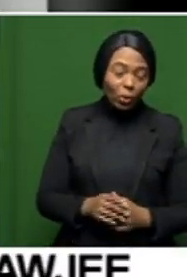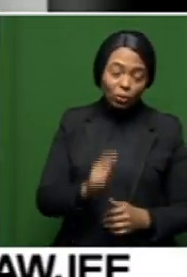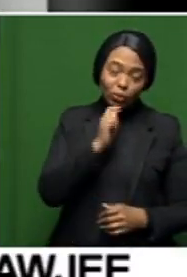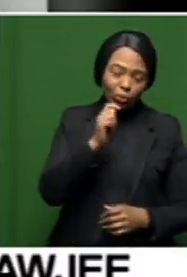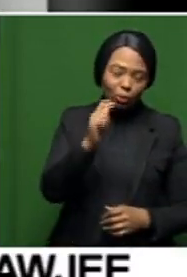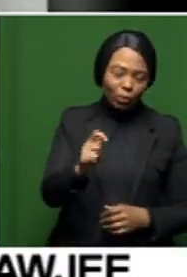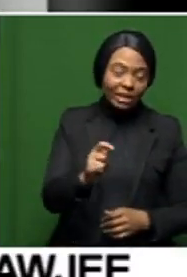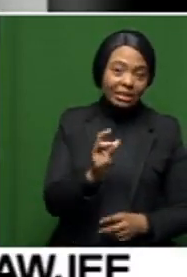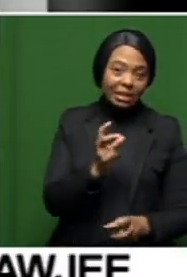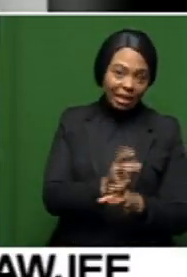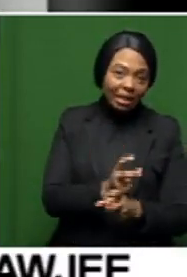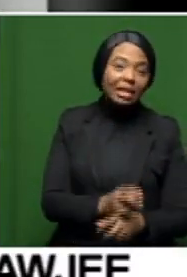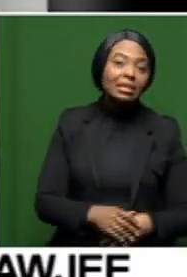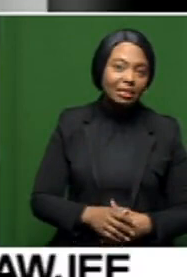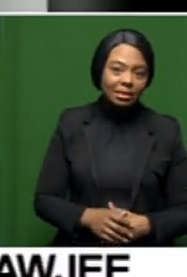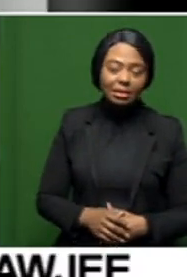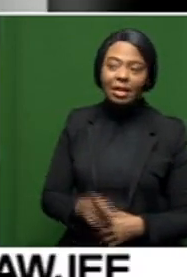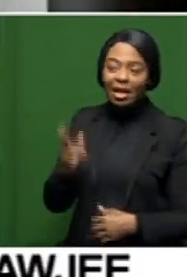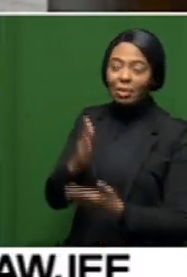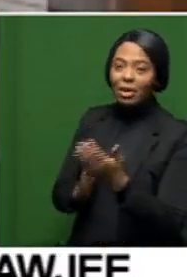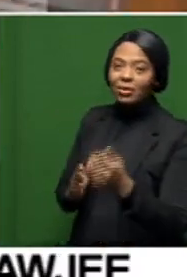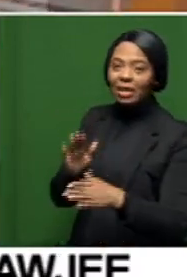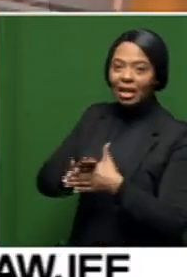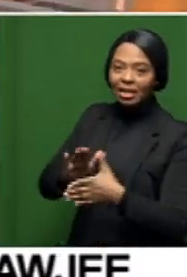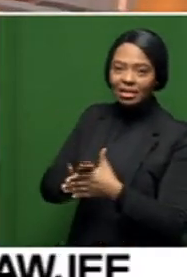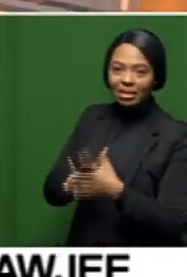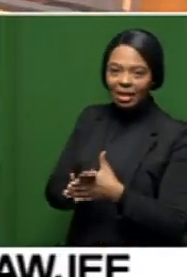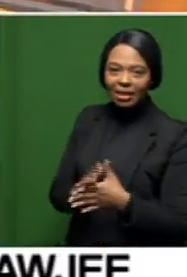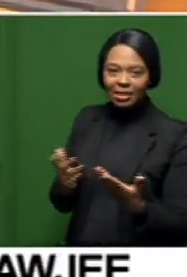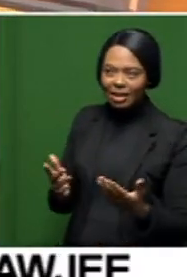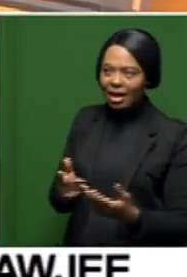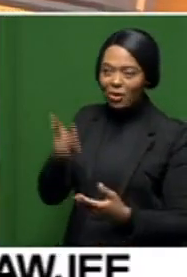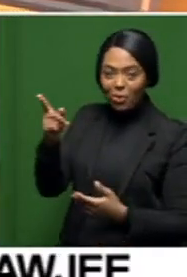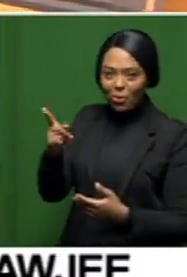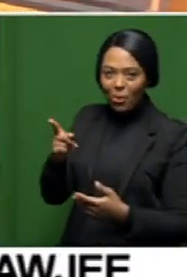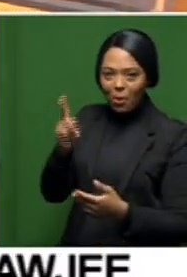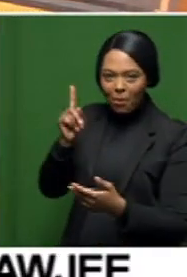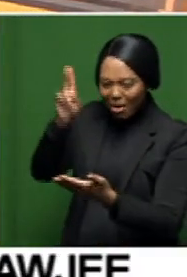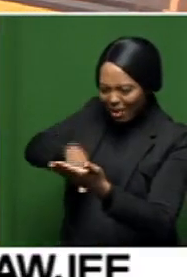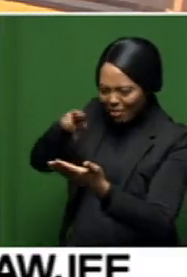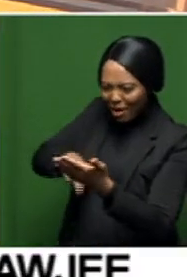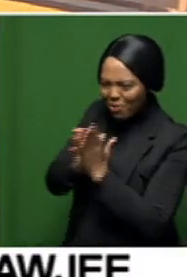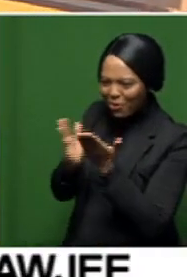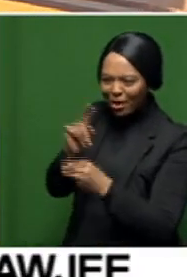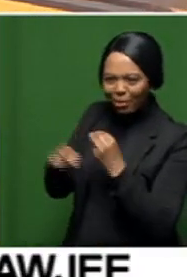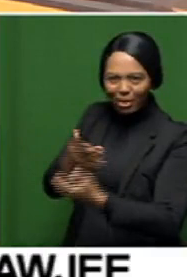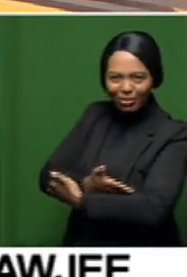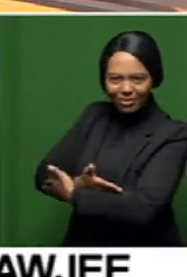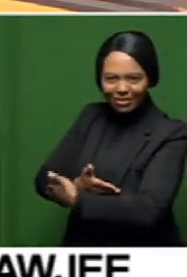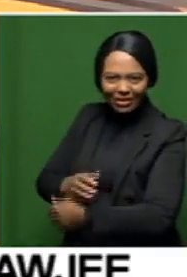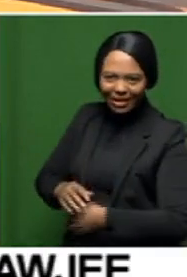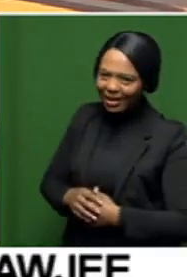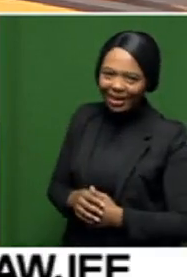I think part of the reason, and you must correct me if I'm wrong, is that it doesn't come with a manual. And we're all just trying to find a way around it,